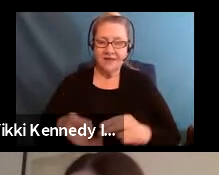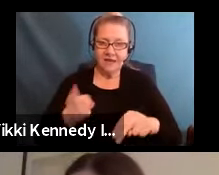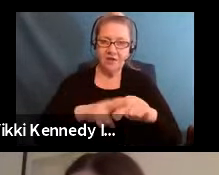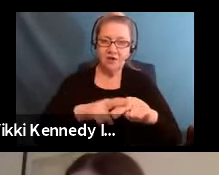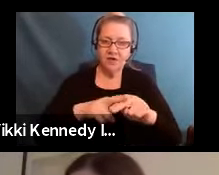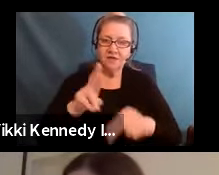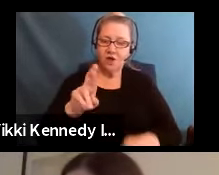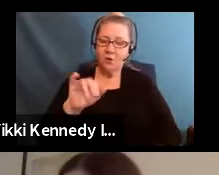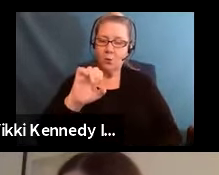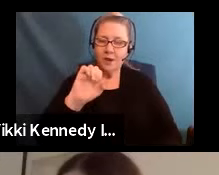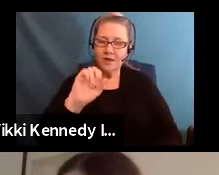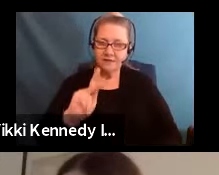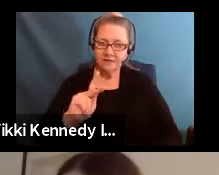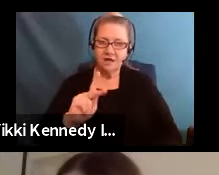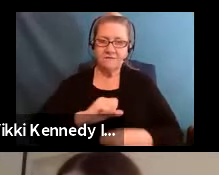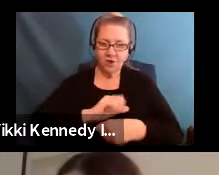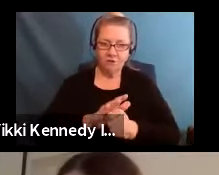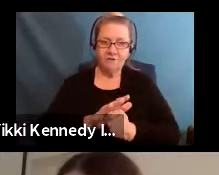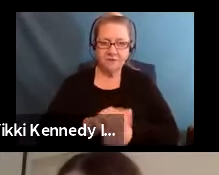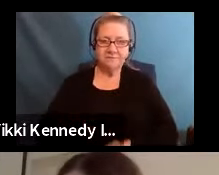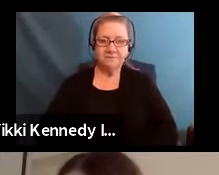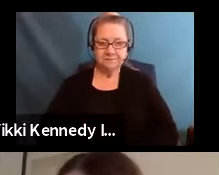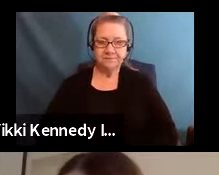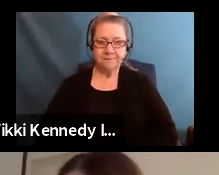severe COVID-19 disease.